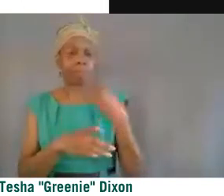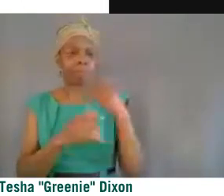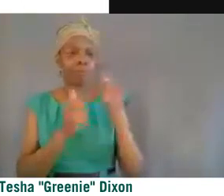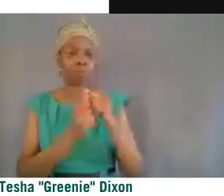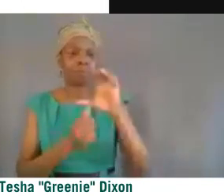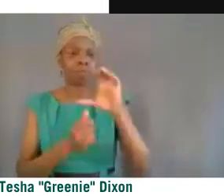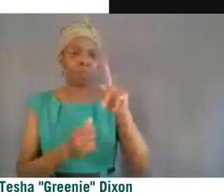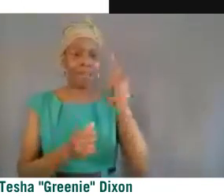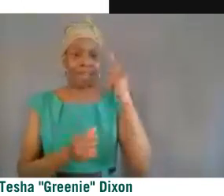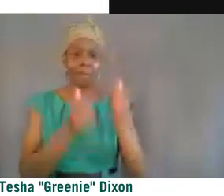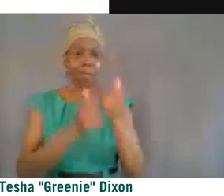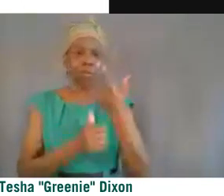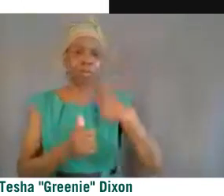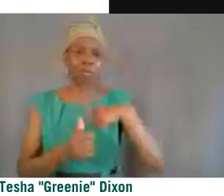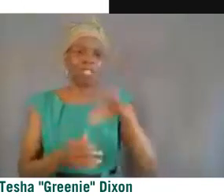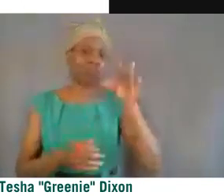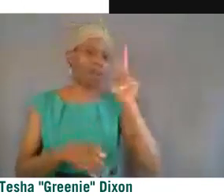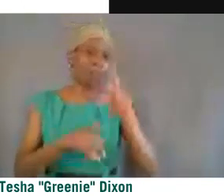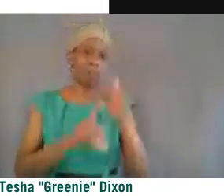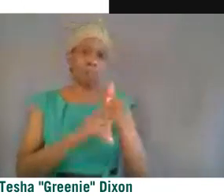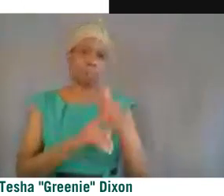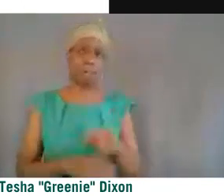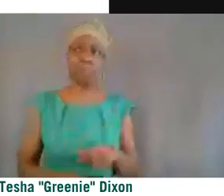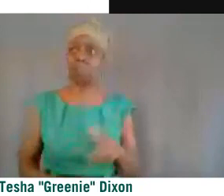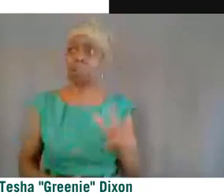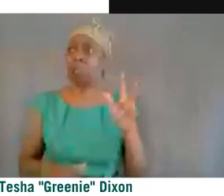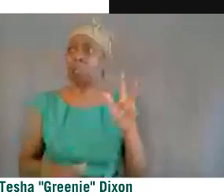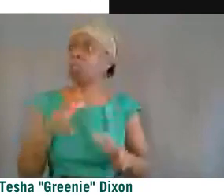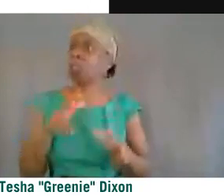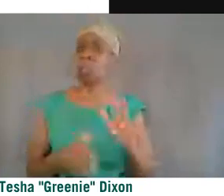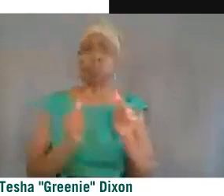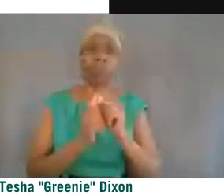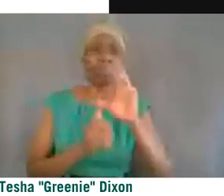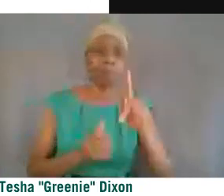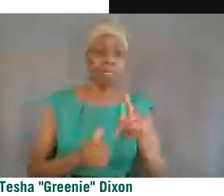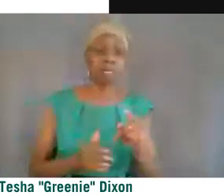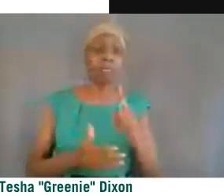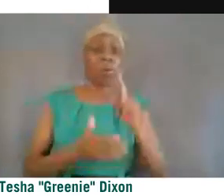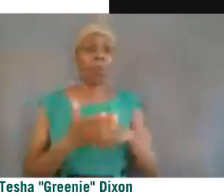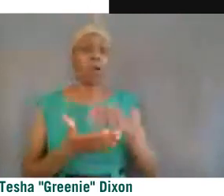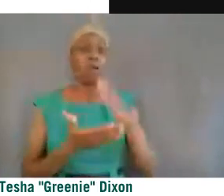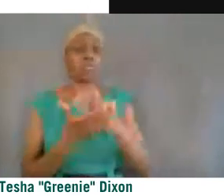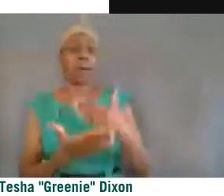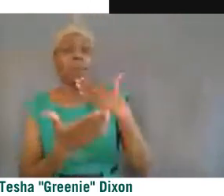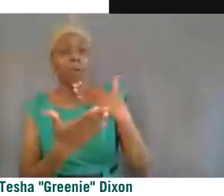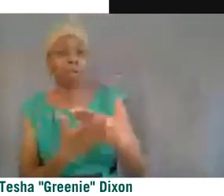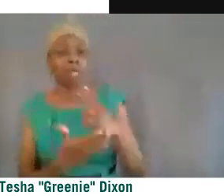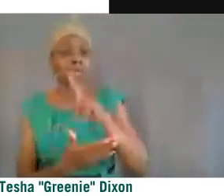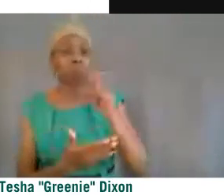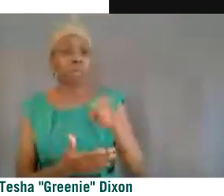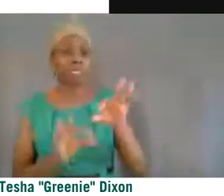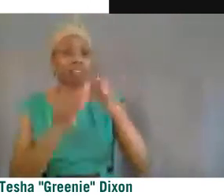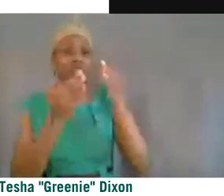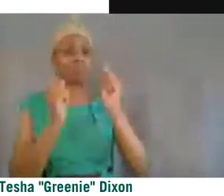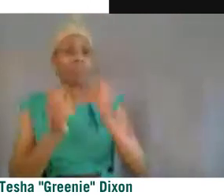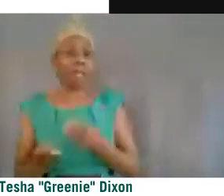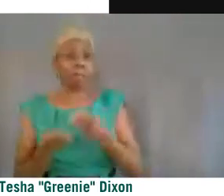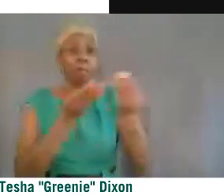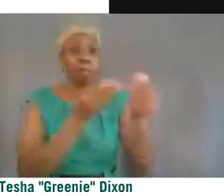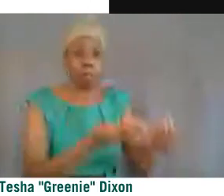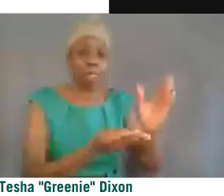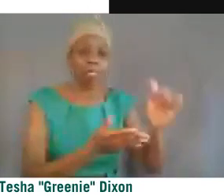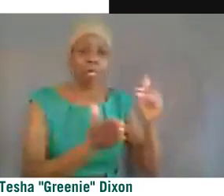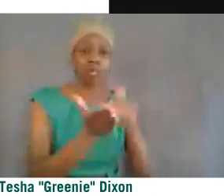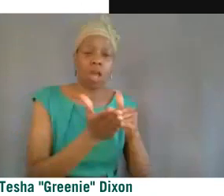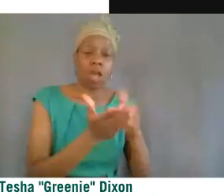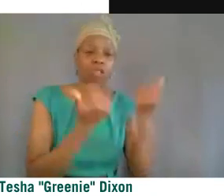And so what are some good questions that a family could take to their doctor to start trying to find somebody? We'll definitely